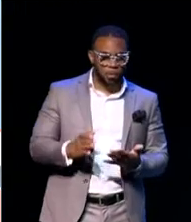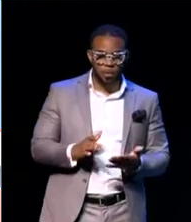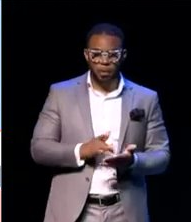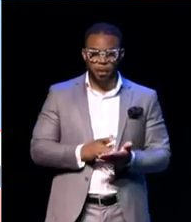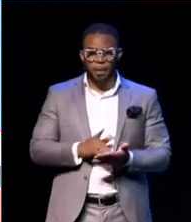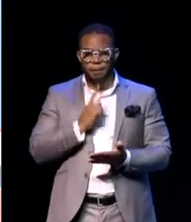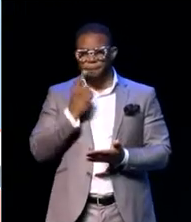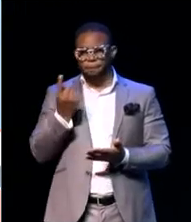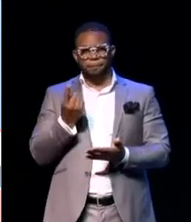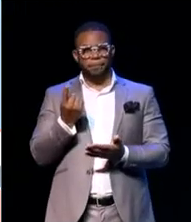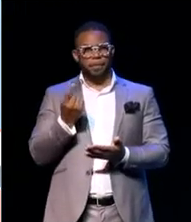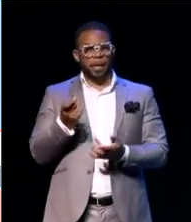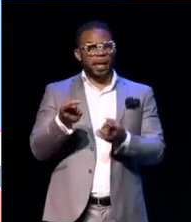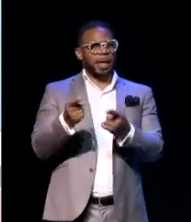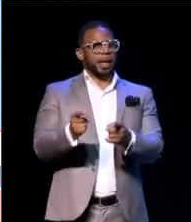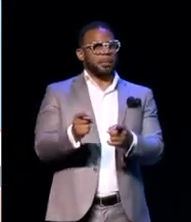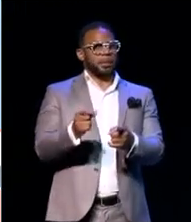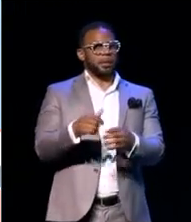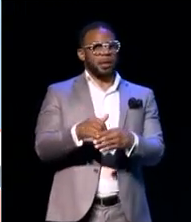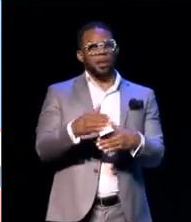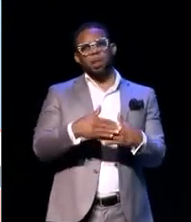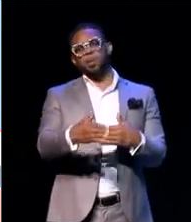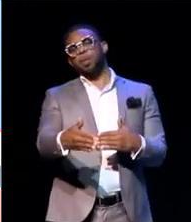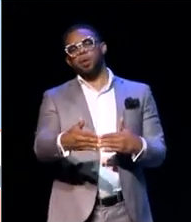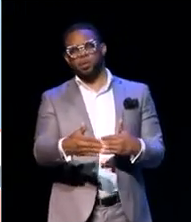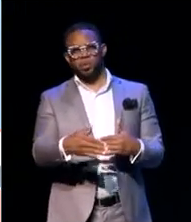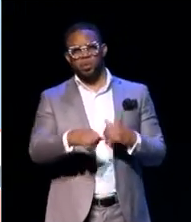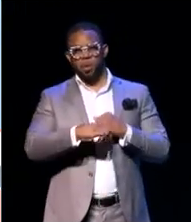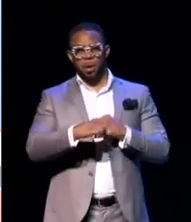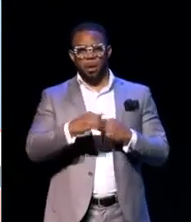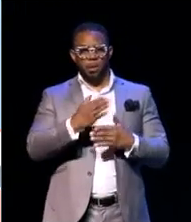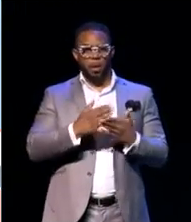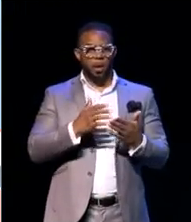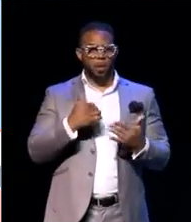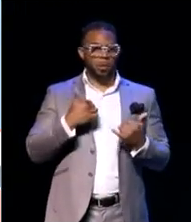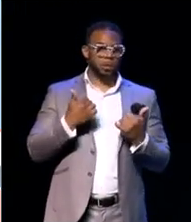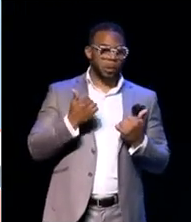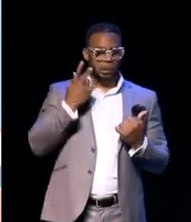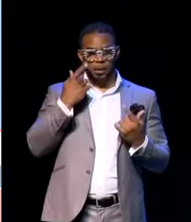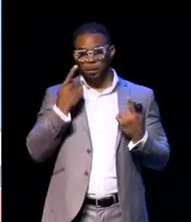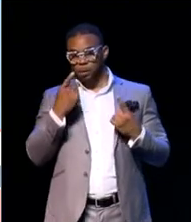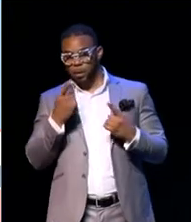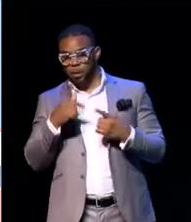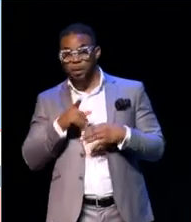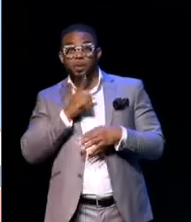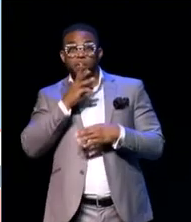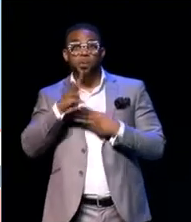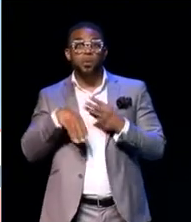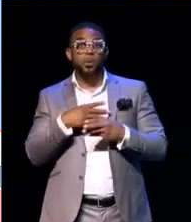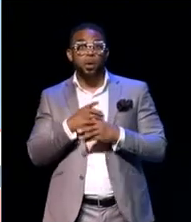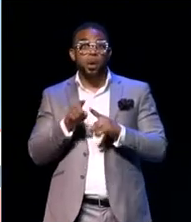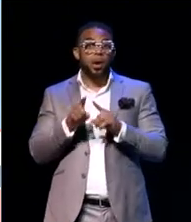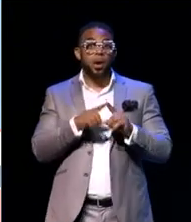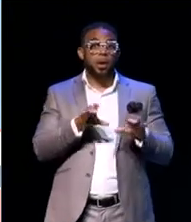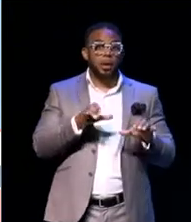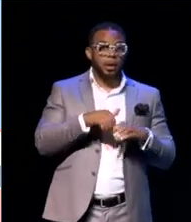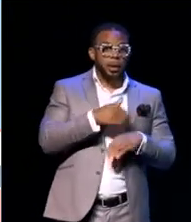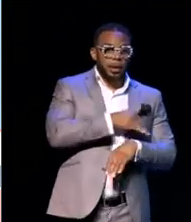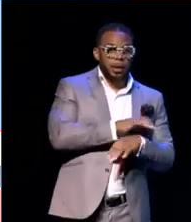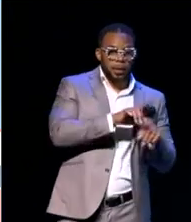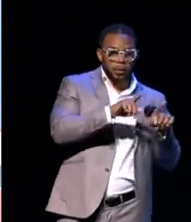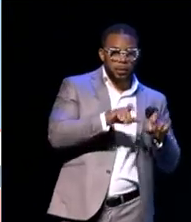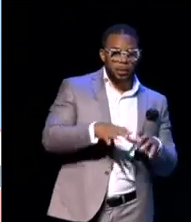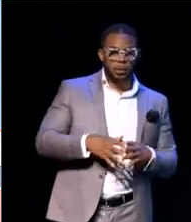pharmaceutical. There's something that happens in the post-marketing phase of it that we try to see if it works in the real world as well as it did in the